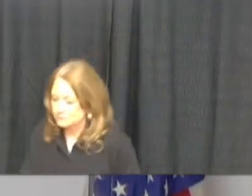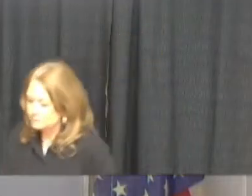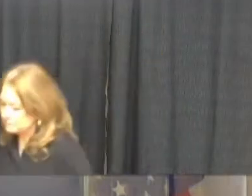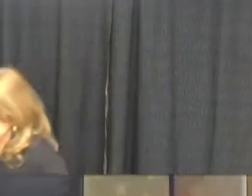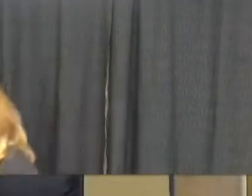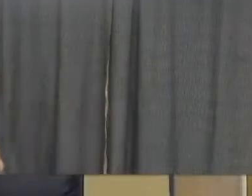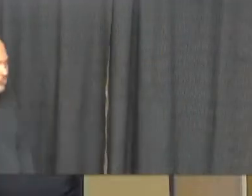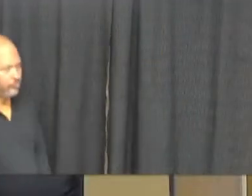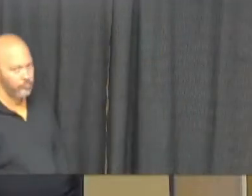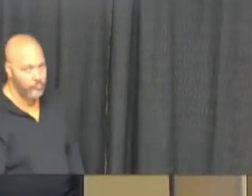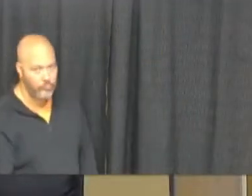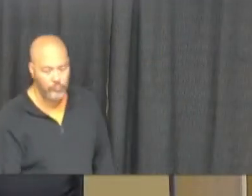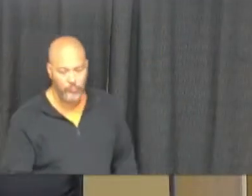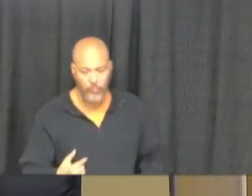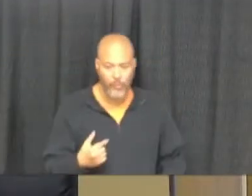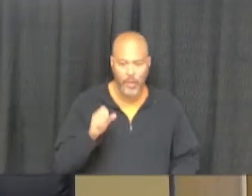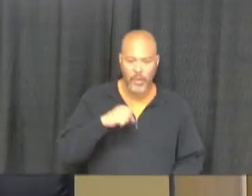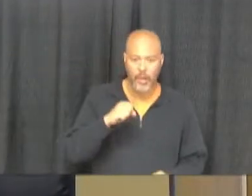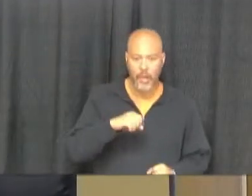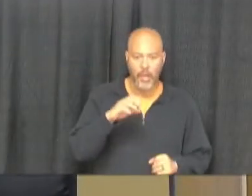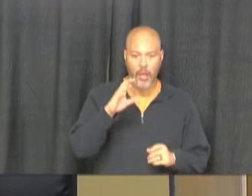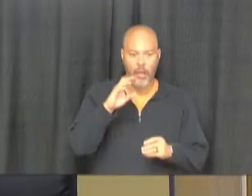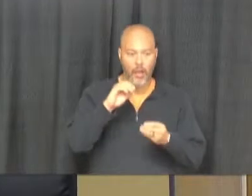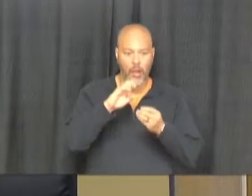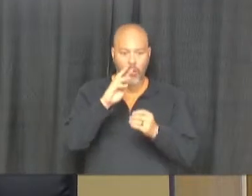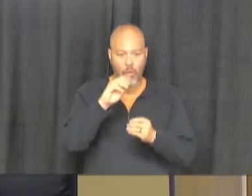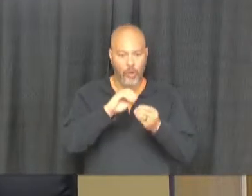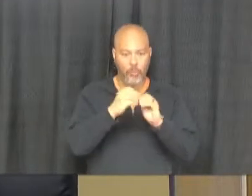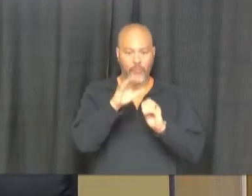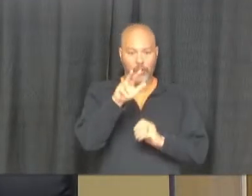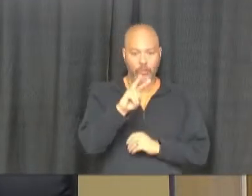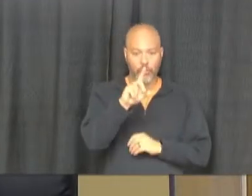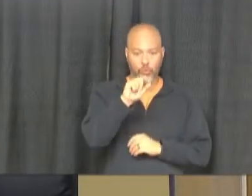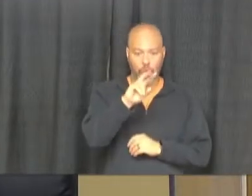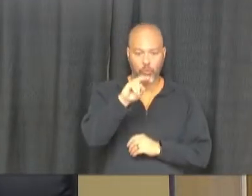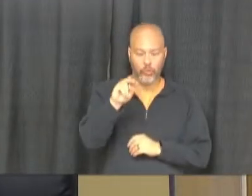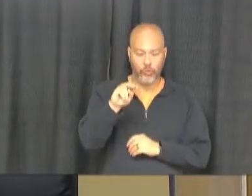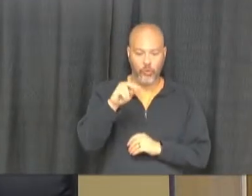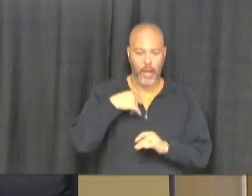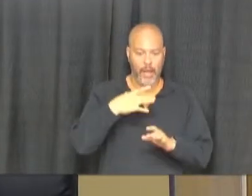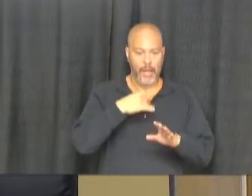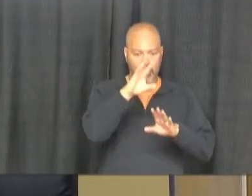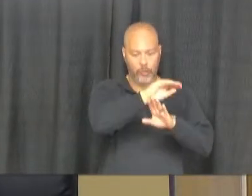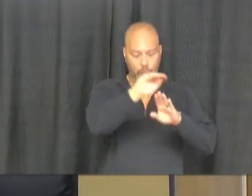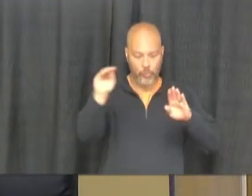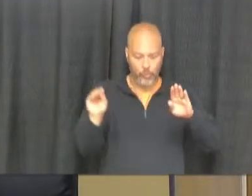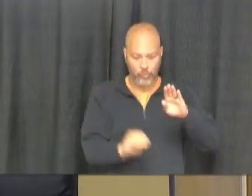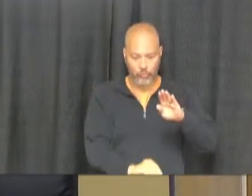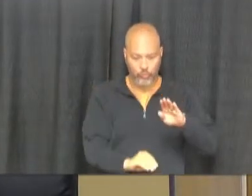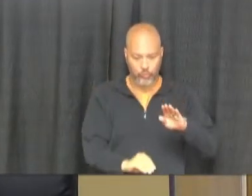consent agenda. Yes, Mayor, I would like to pull ordinance 52, 2022-23. Okay, that's item 3. We'll do that next week.